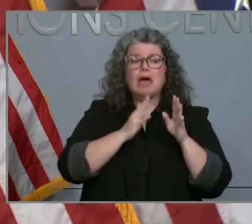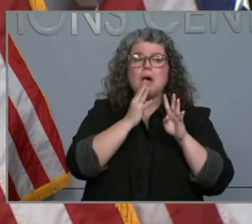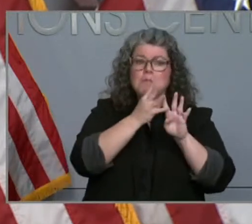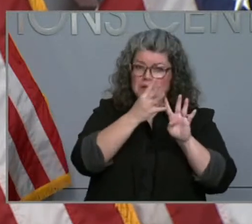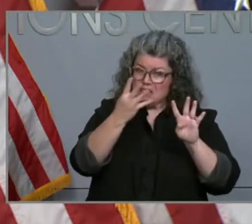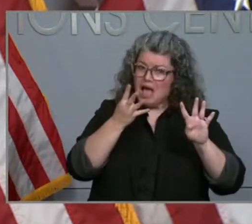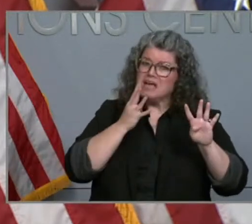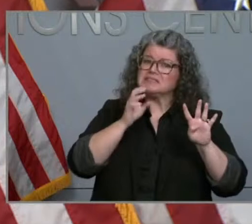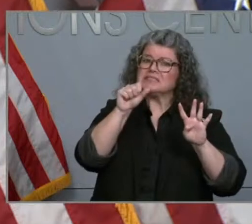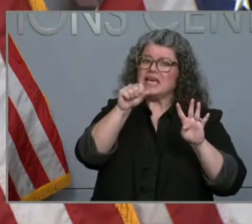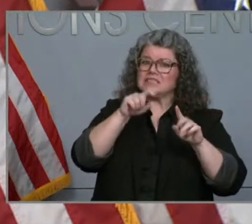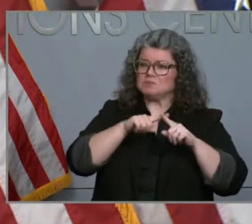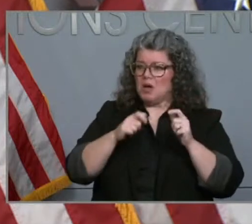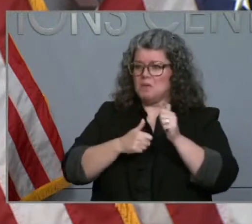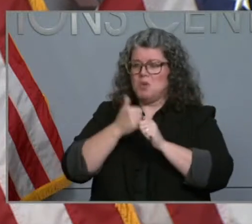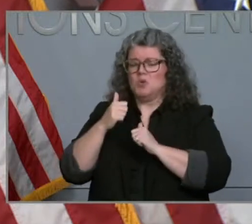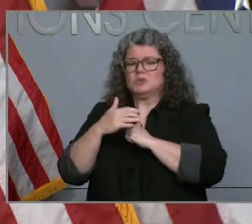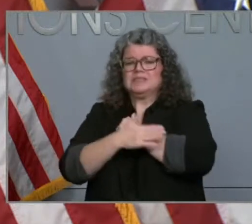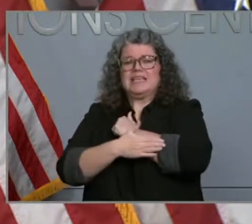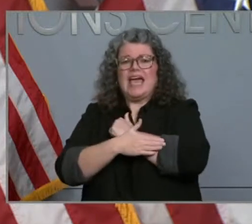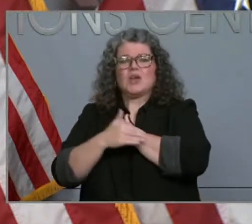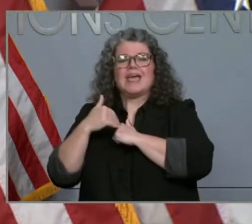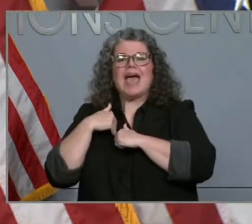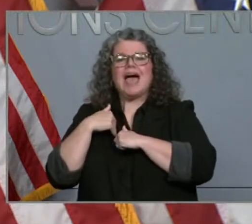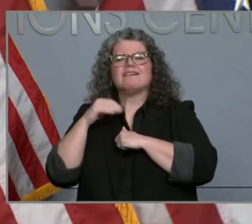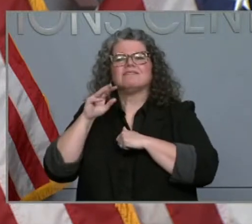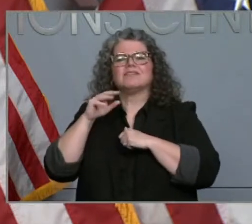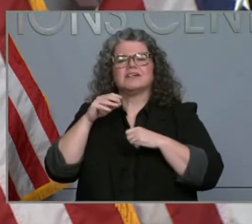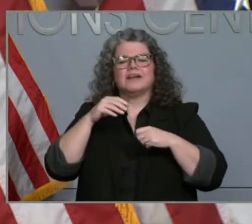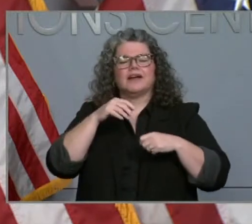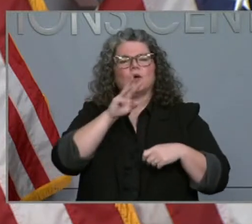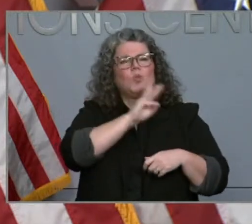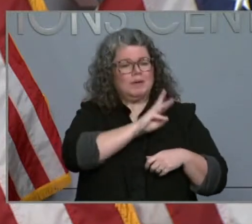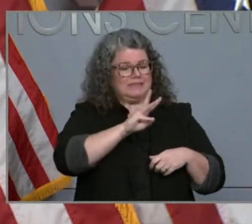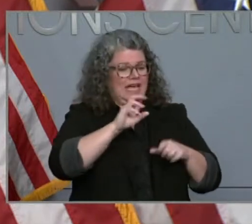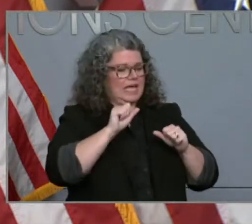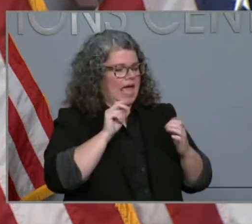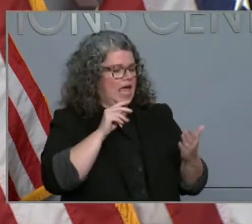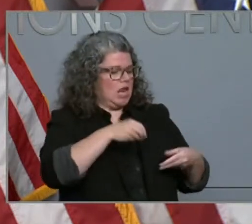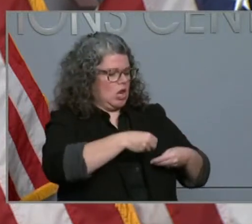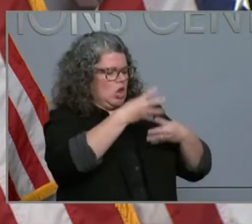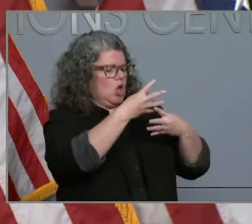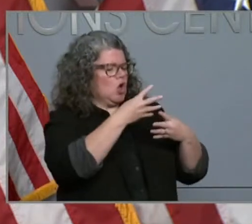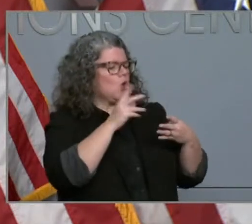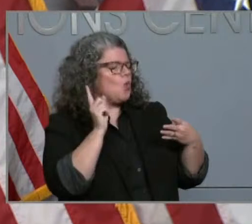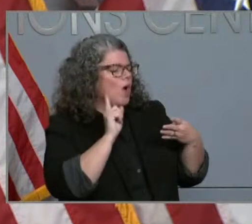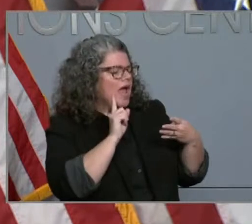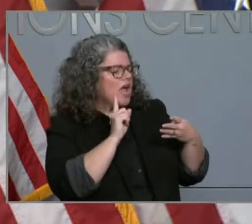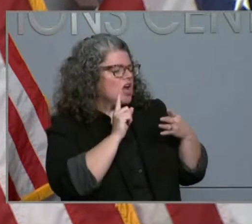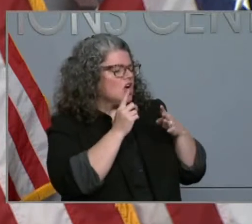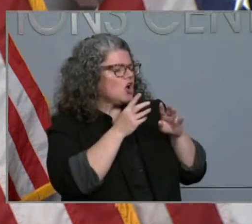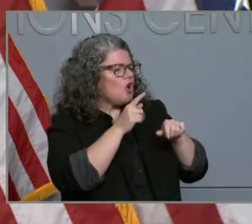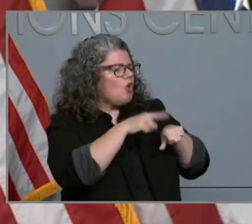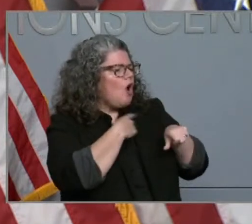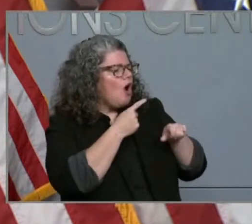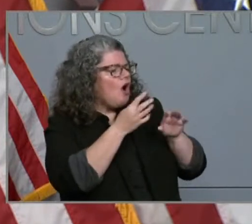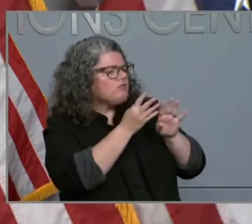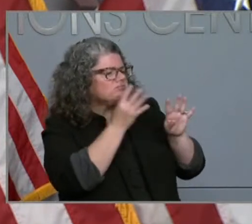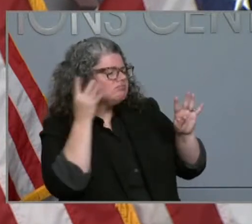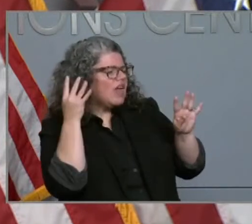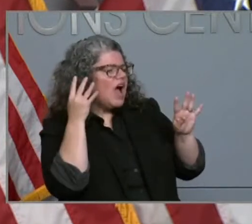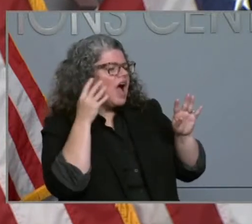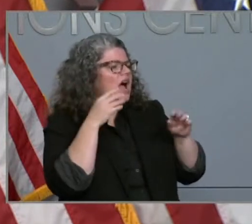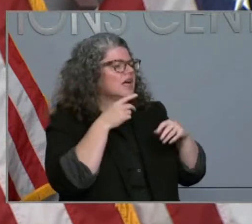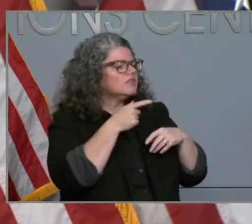lines, but a lot of the counties had implemented weight tracking tools, and so voters were able to learn which site maybe had less